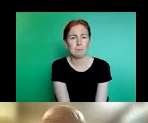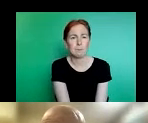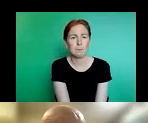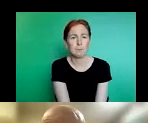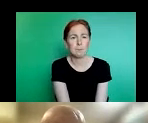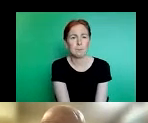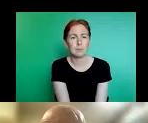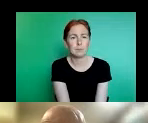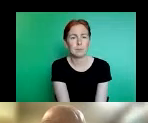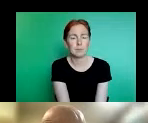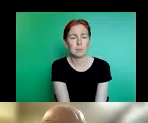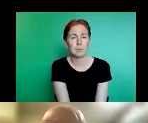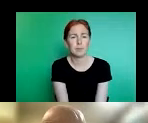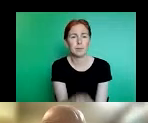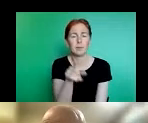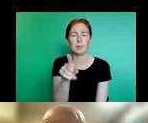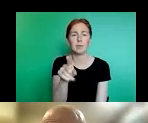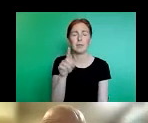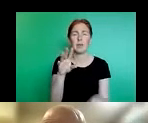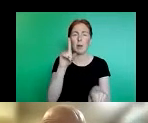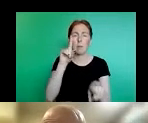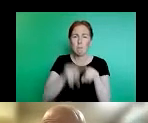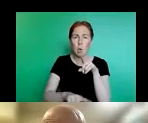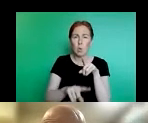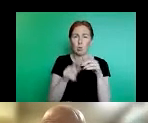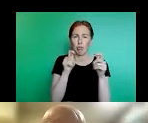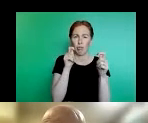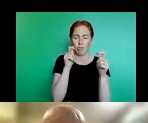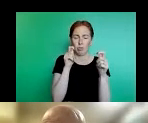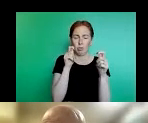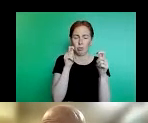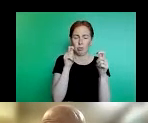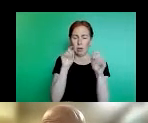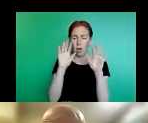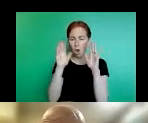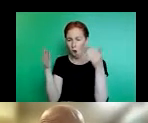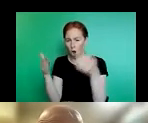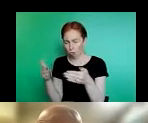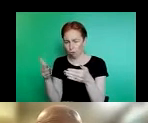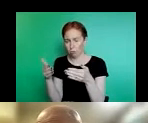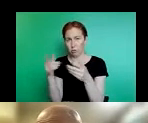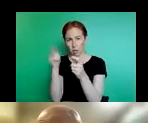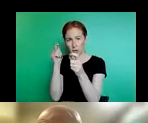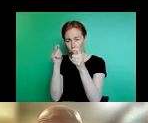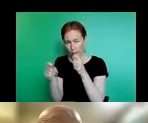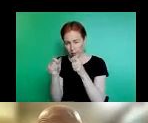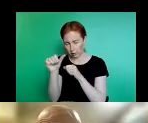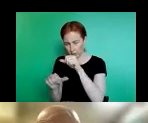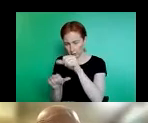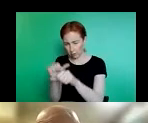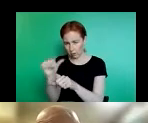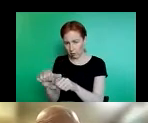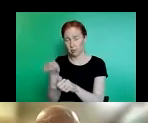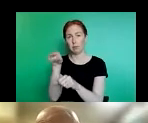the majority of changes that we find in Usher syndrome are associated with the known genes. But as